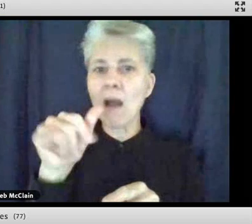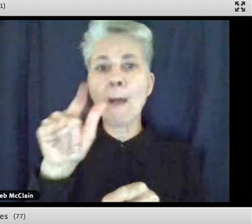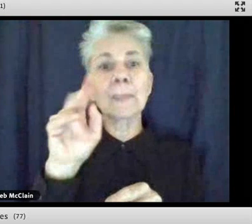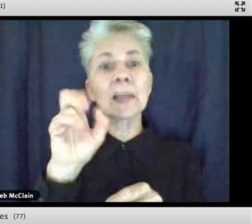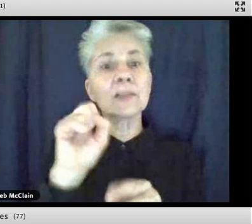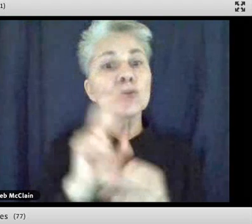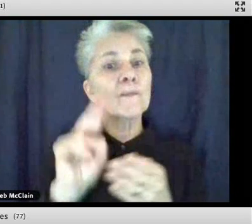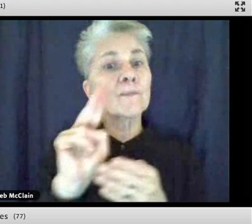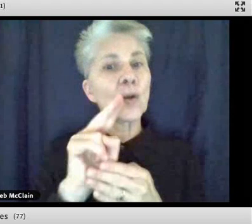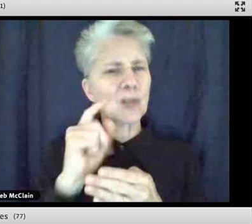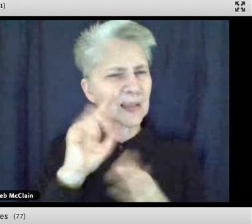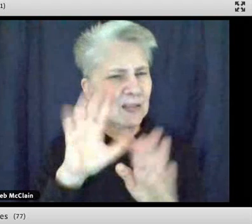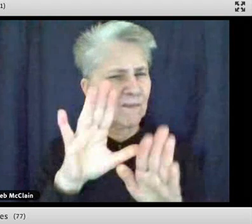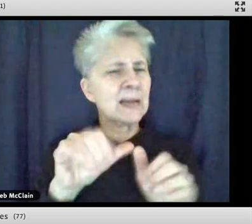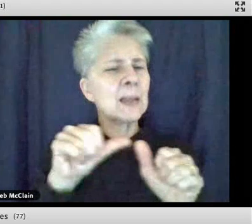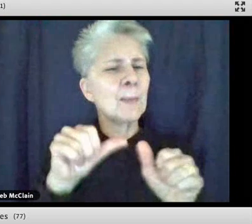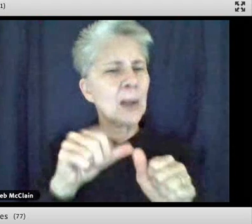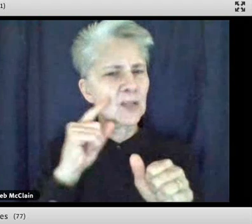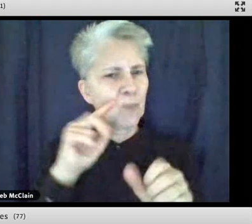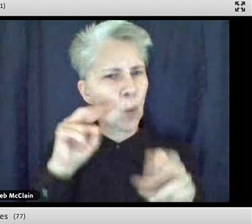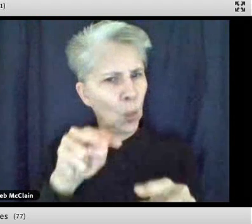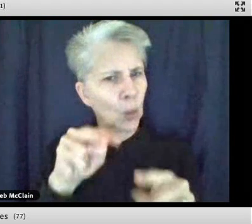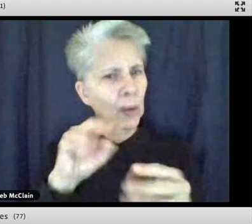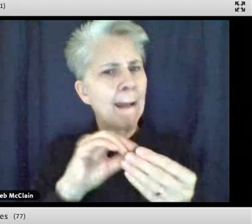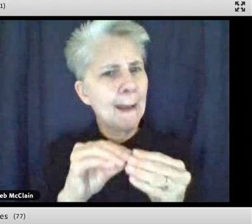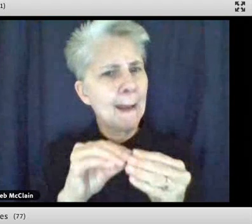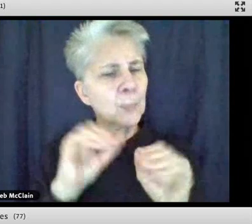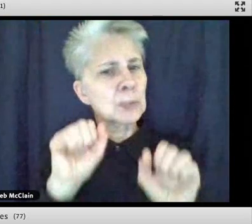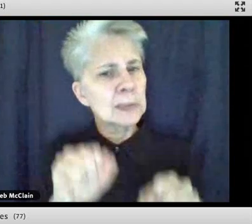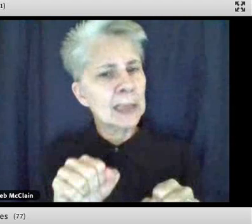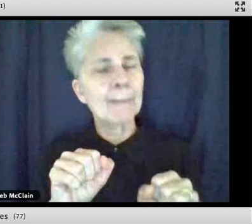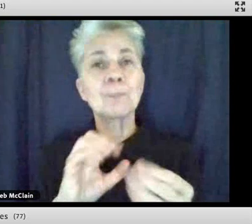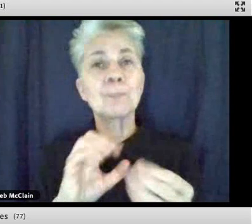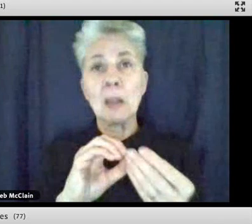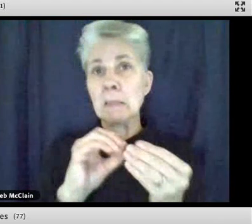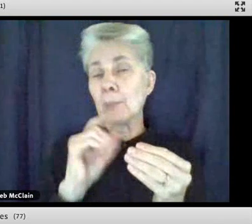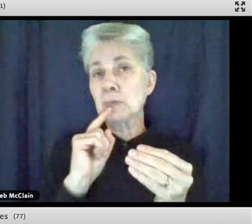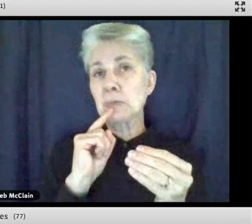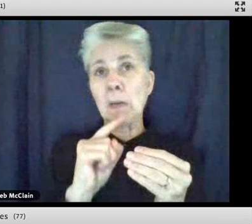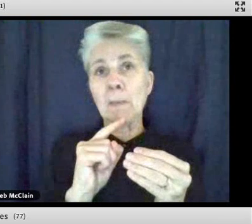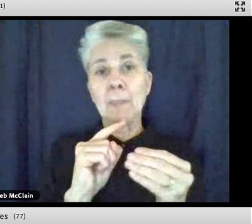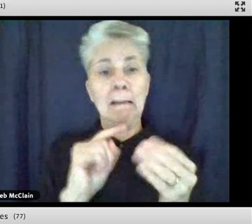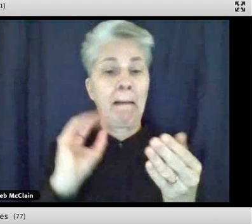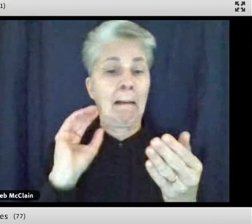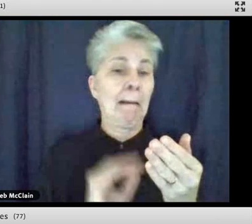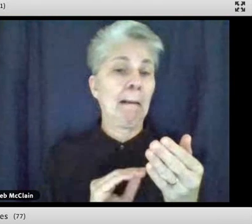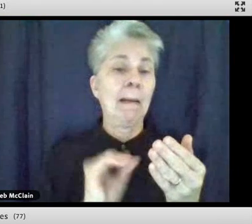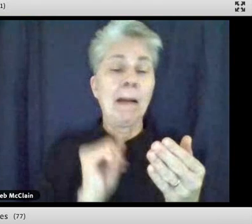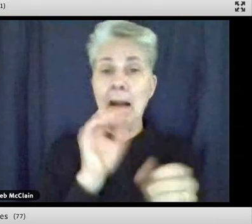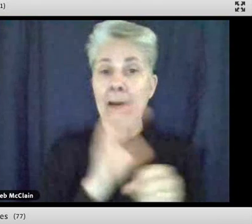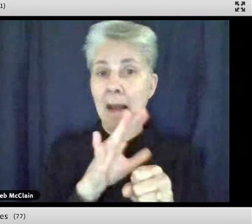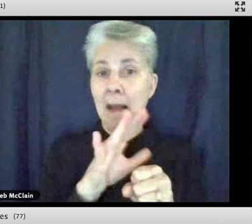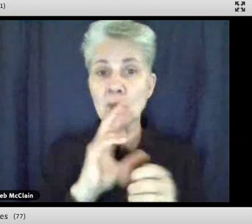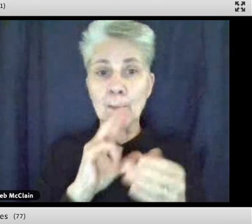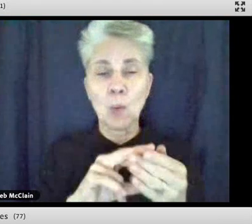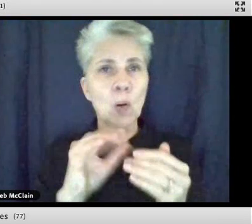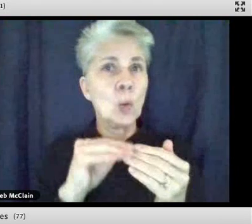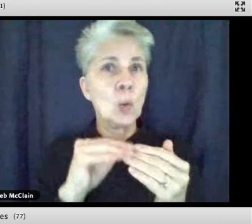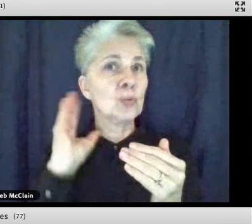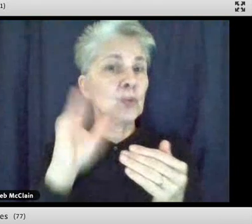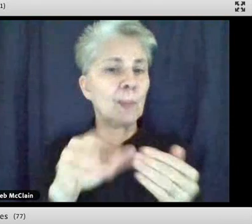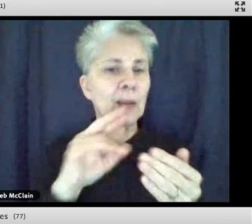gave you I think is fantastic for looking at numbers. And again, the numbers could be underreported, they could be overreported. It's really